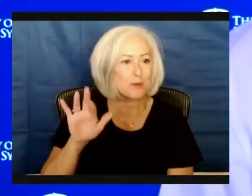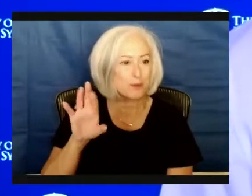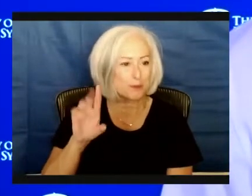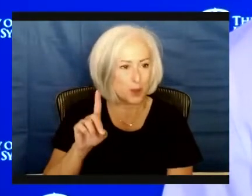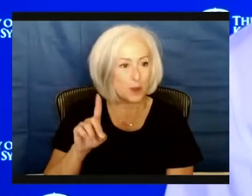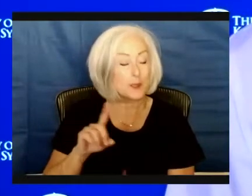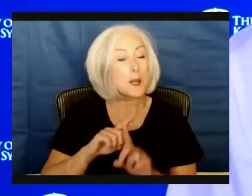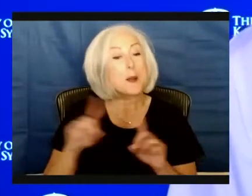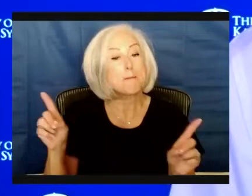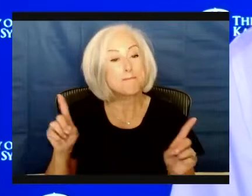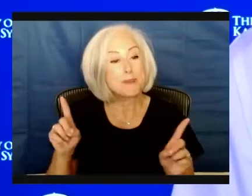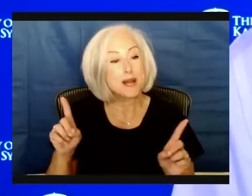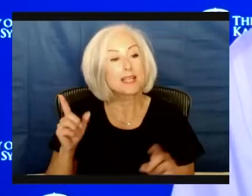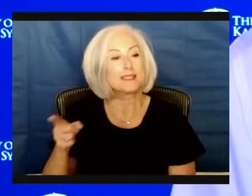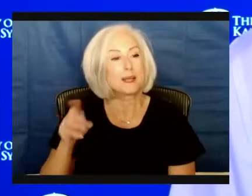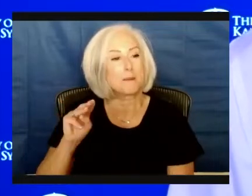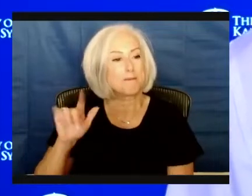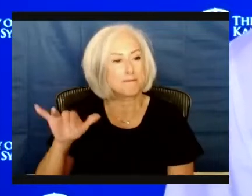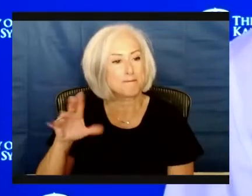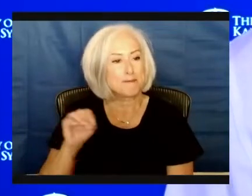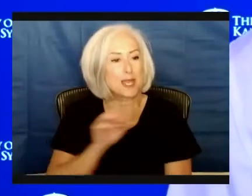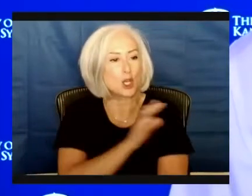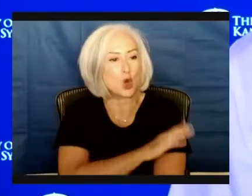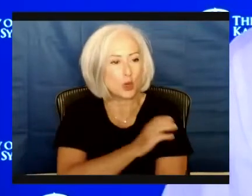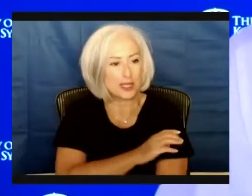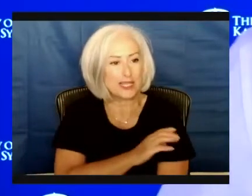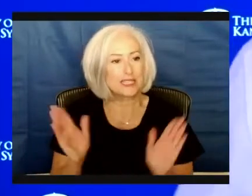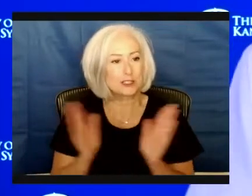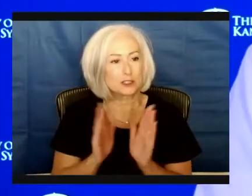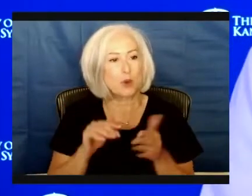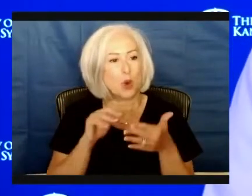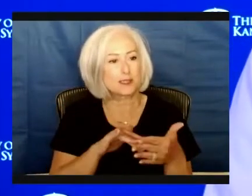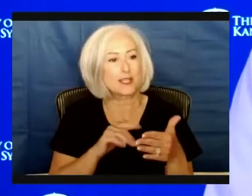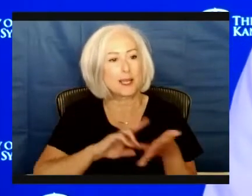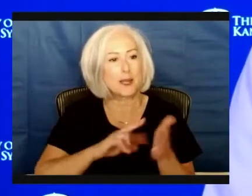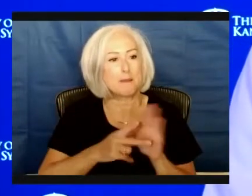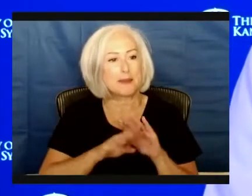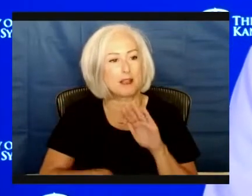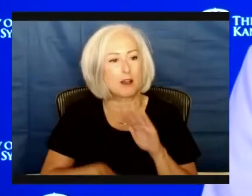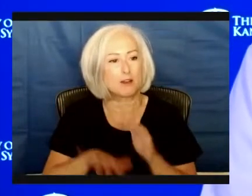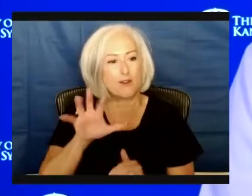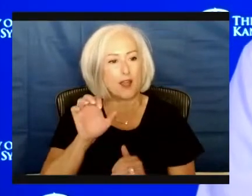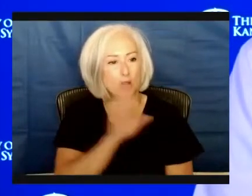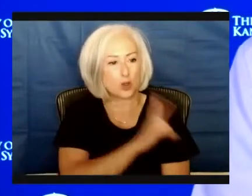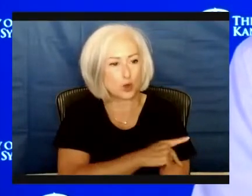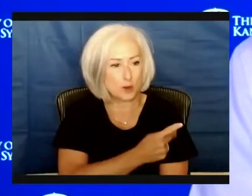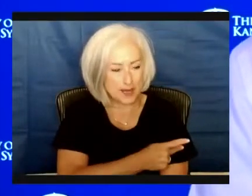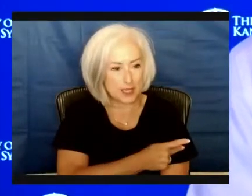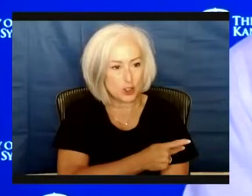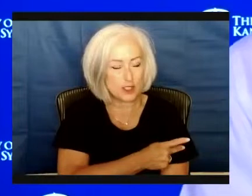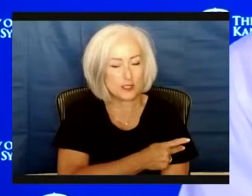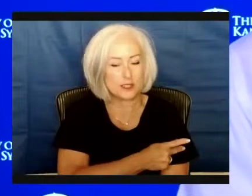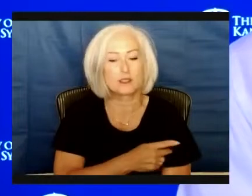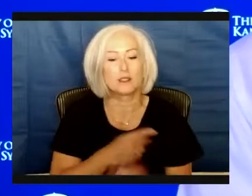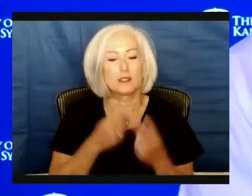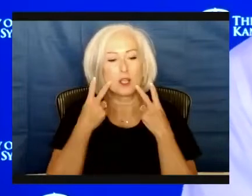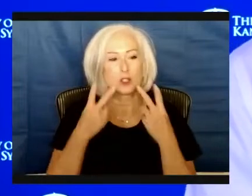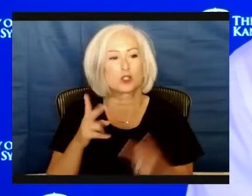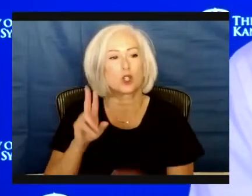infectious diseases recently, it was a smaller study, so under 500 patients, but they only recognized a rebound in 4 patients,